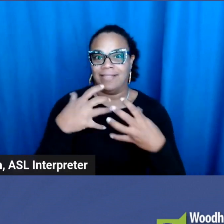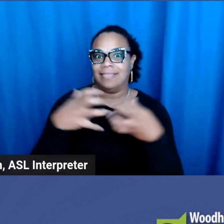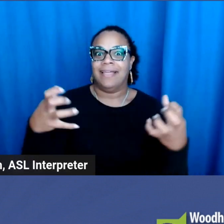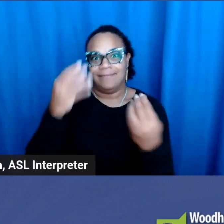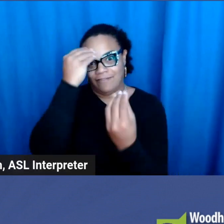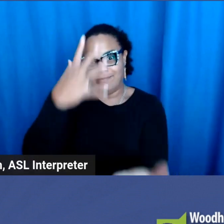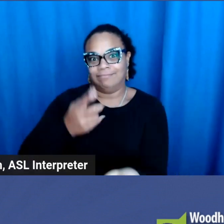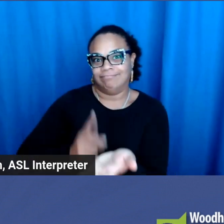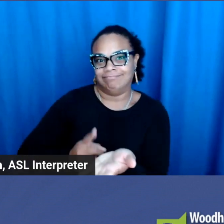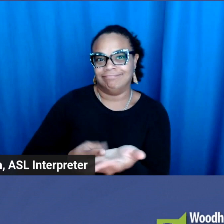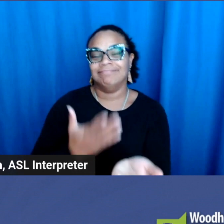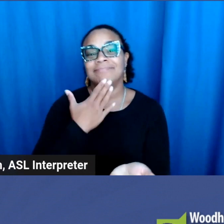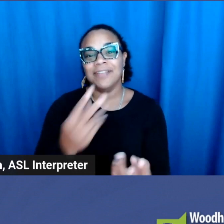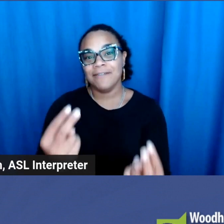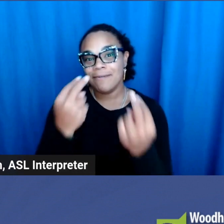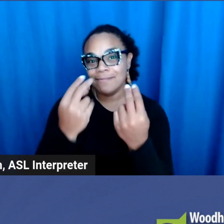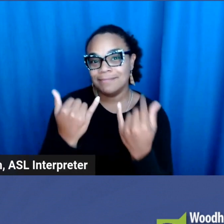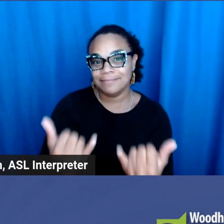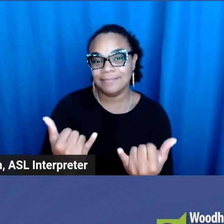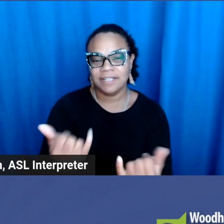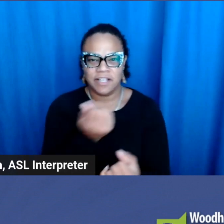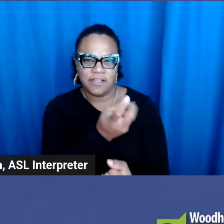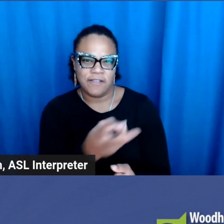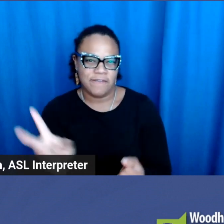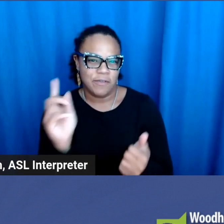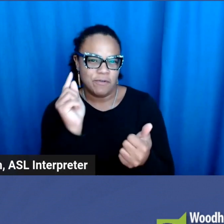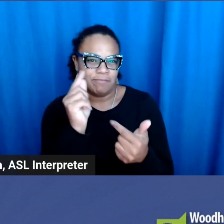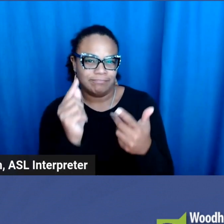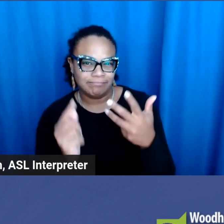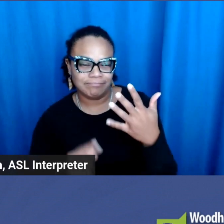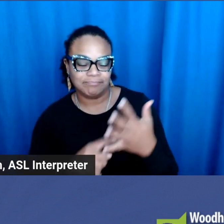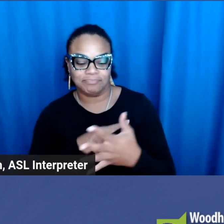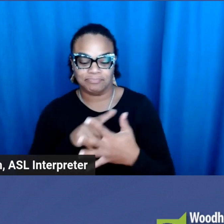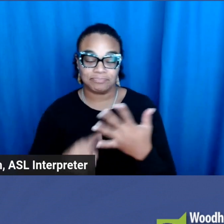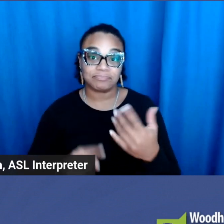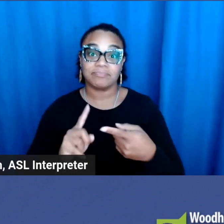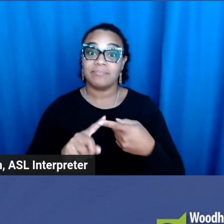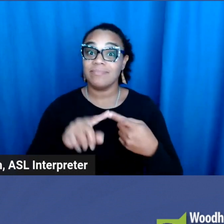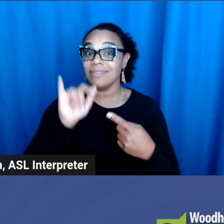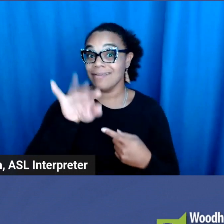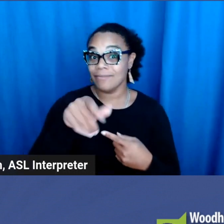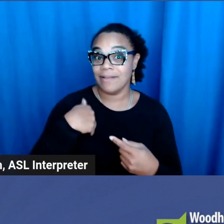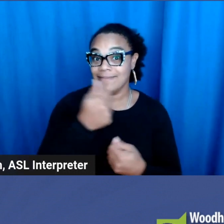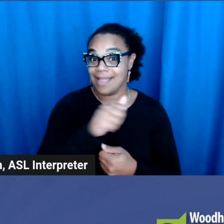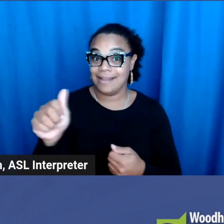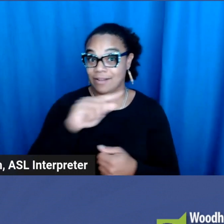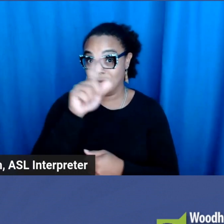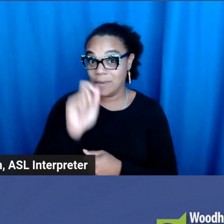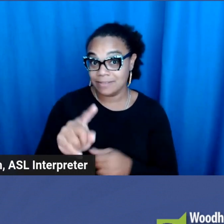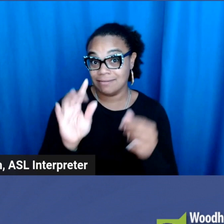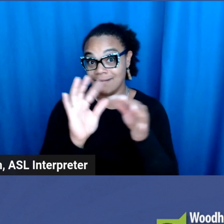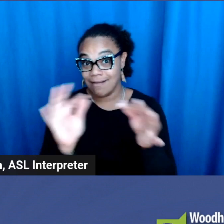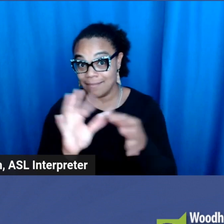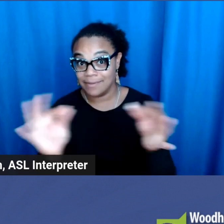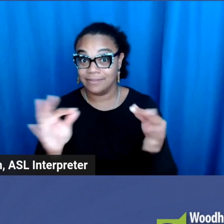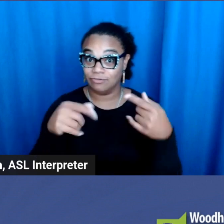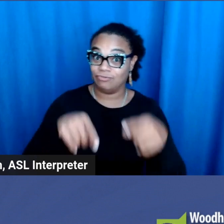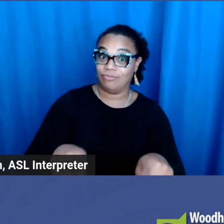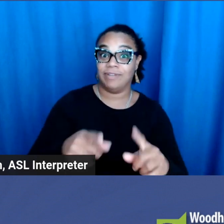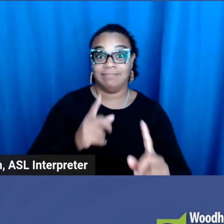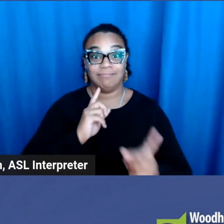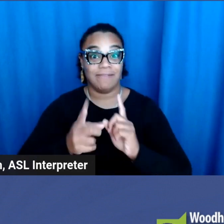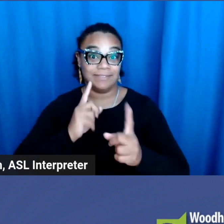much for being here today. A few housekeeping things. Feel free to put any questions or comments you have during our